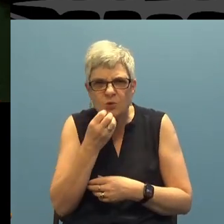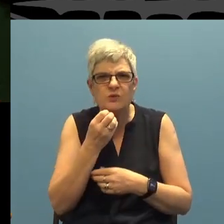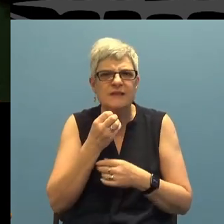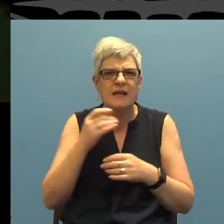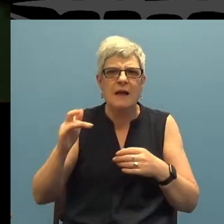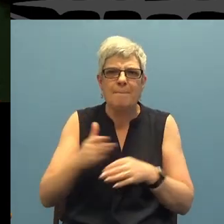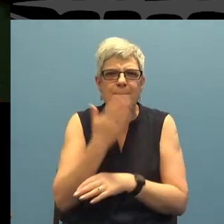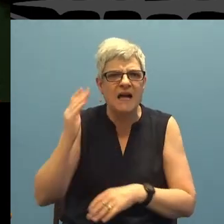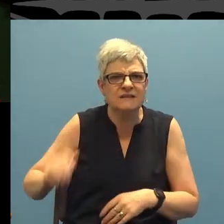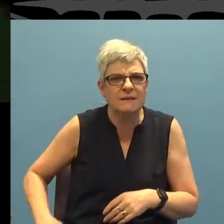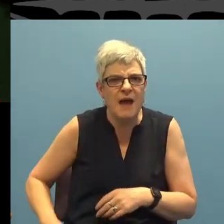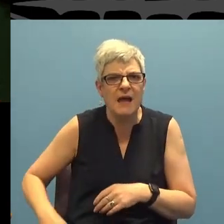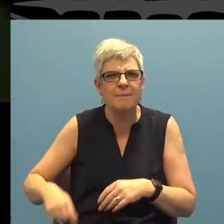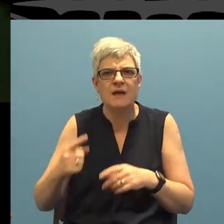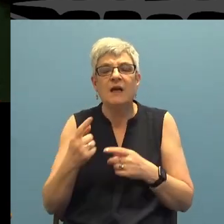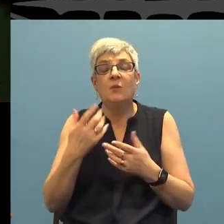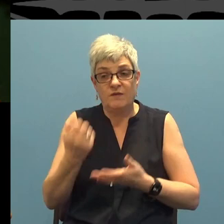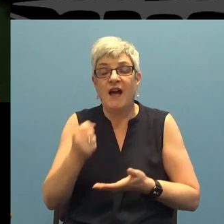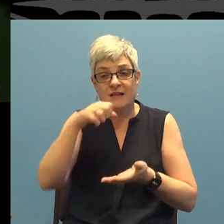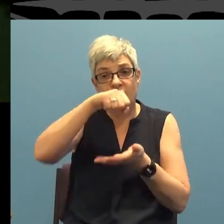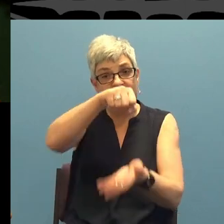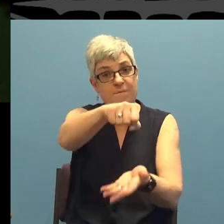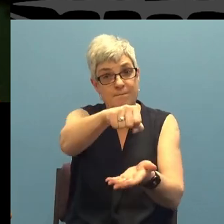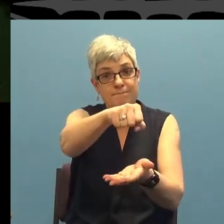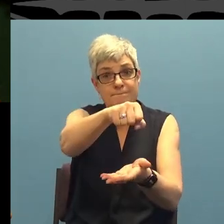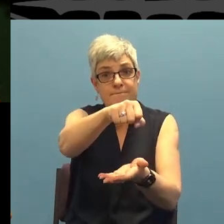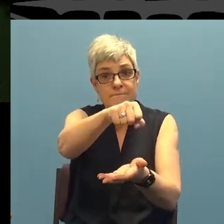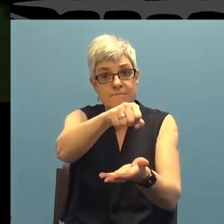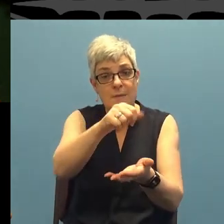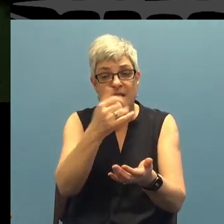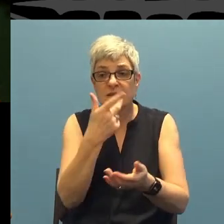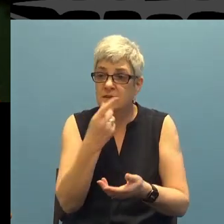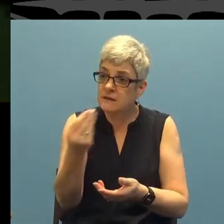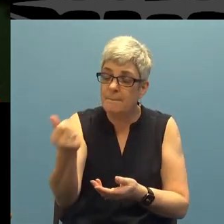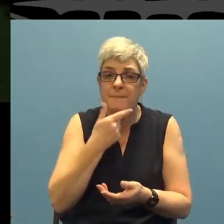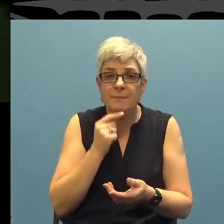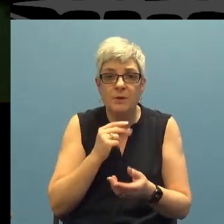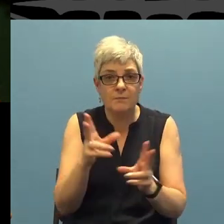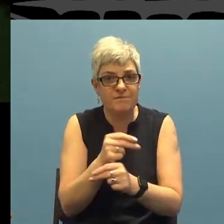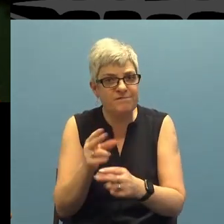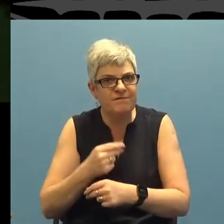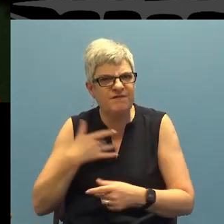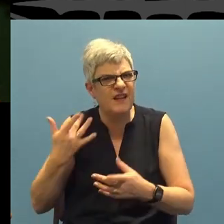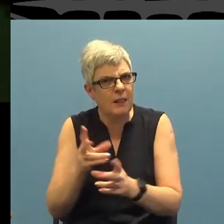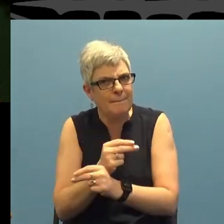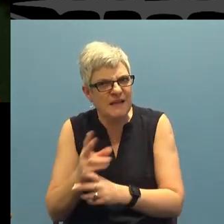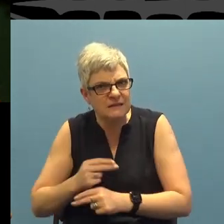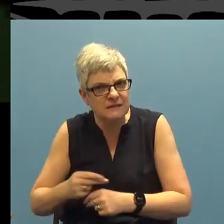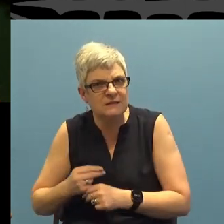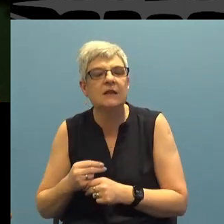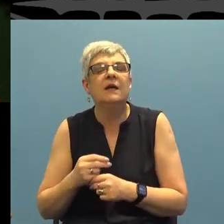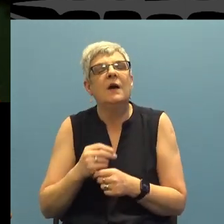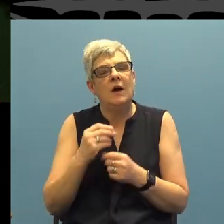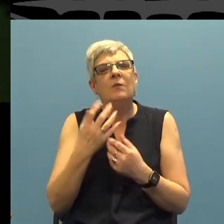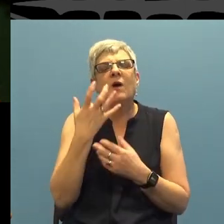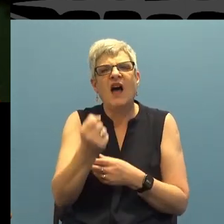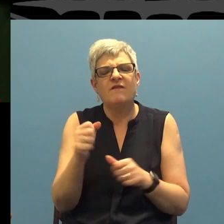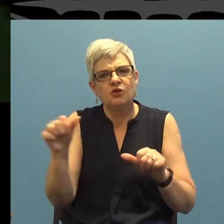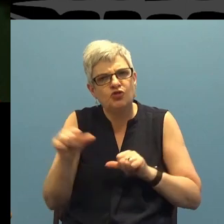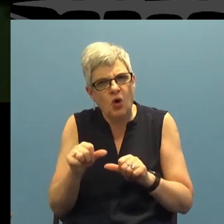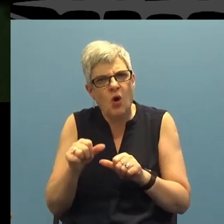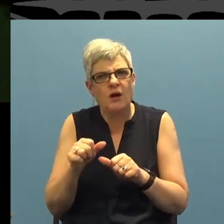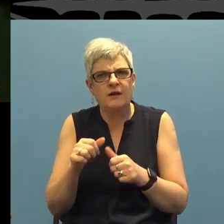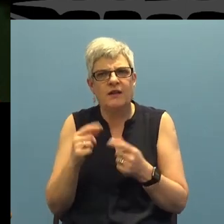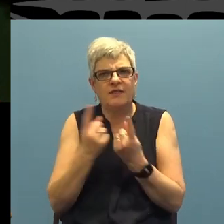some Christmas gift bags for folks who might be missing out. We're going to have short items reflecting on these